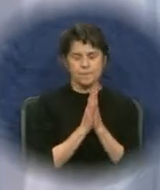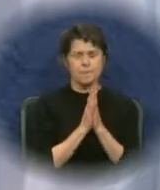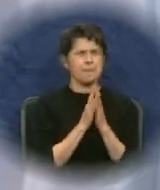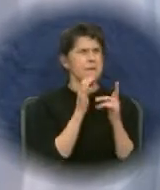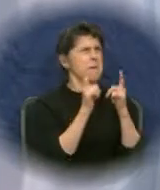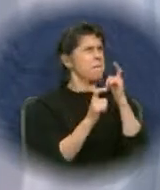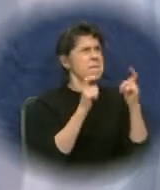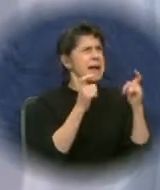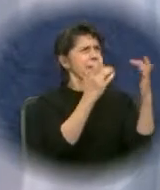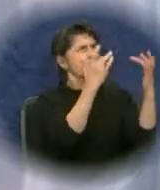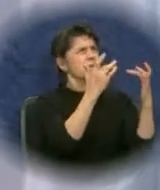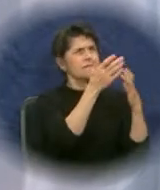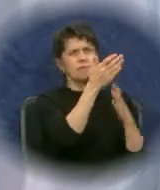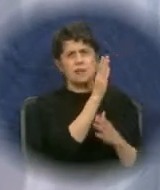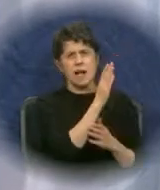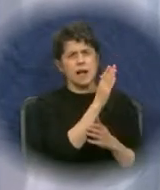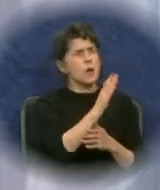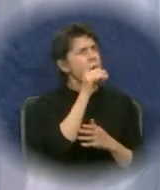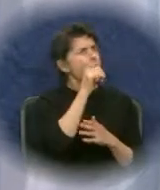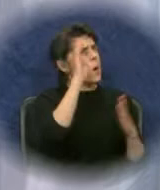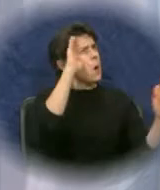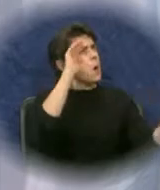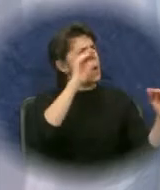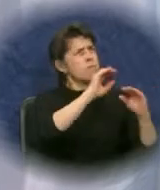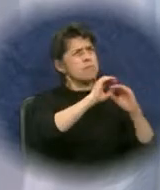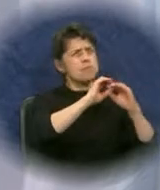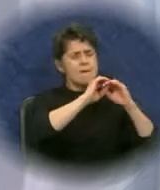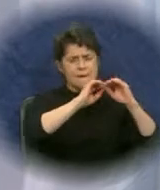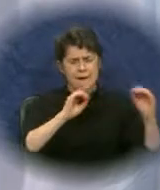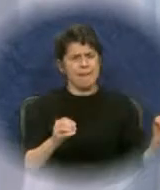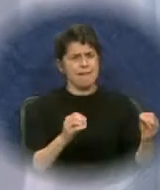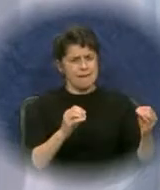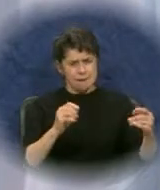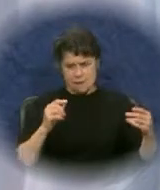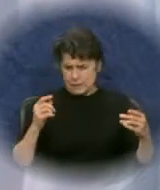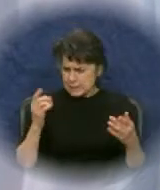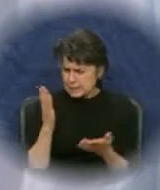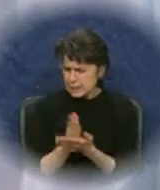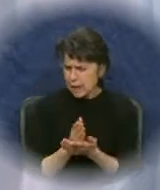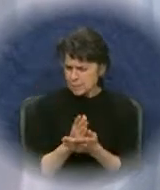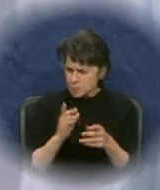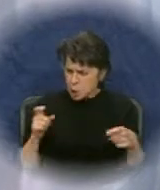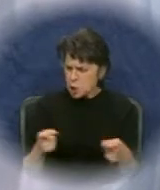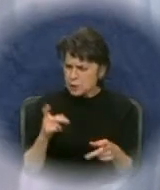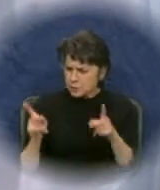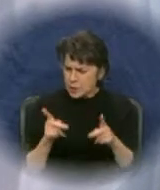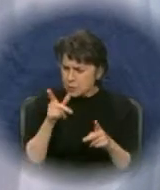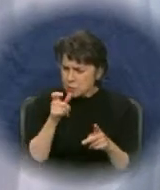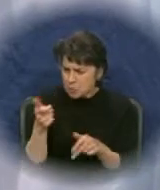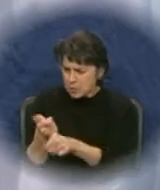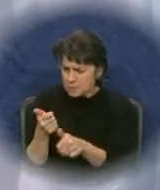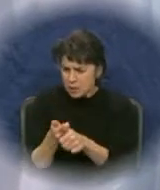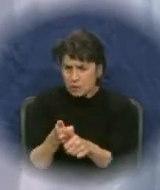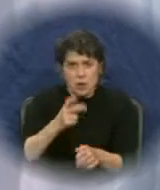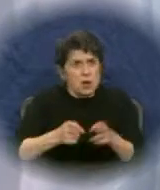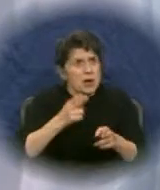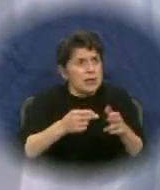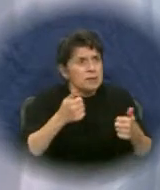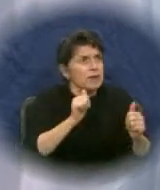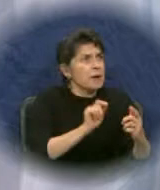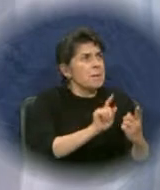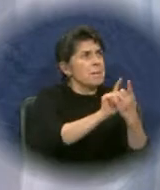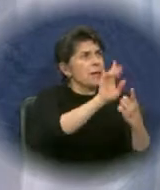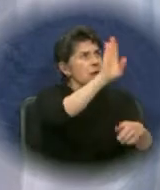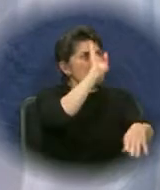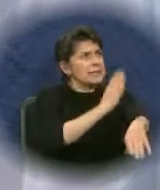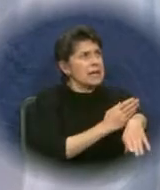Almighty and merciful God, may no earthly undertaking hinder those who set out in haste to meet your Son, but may our learning